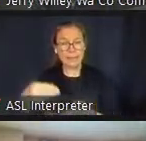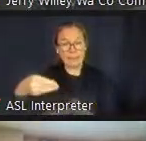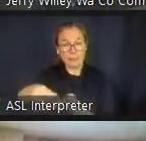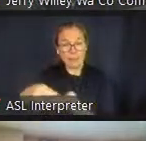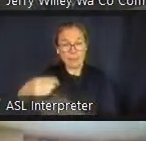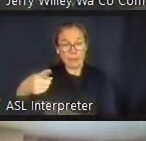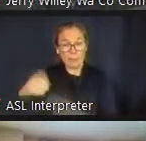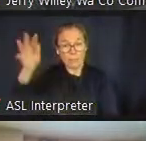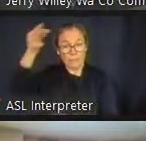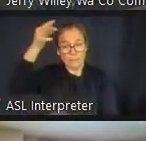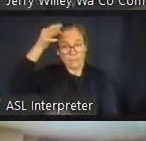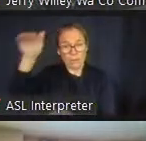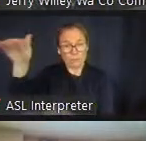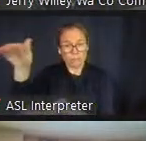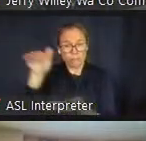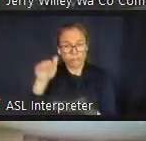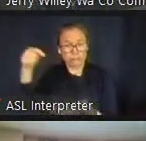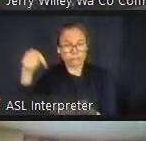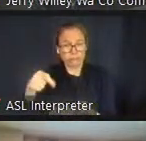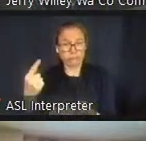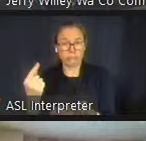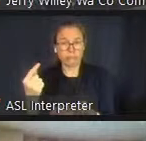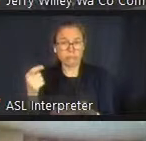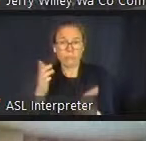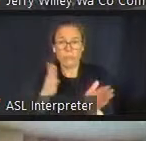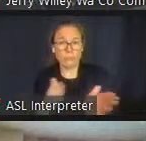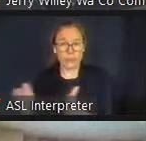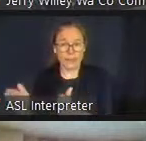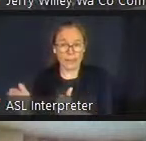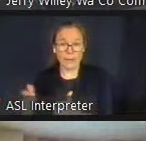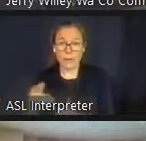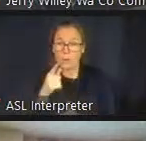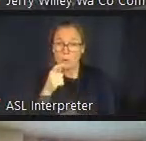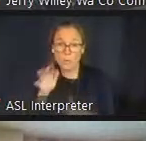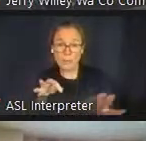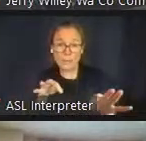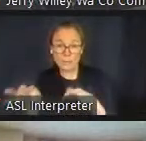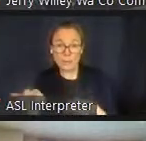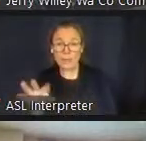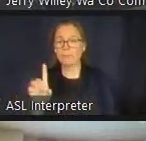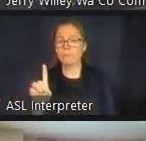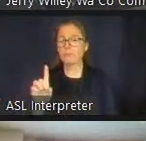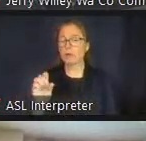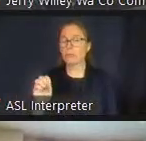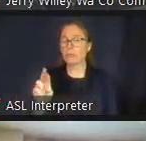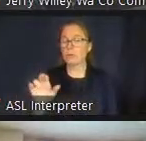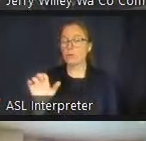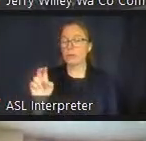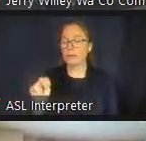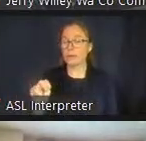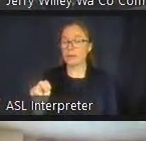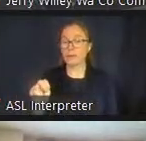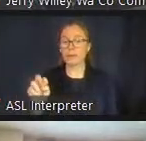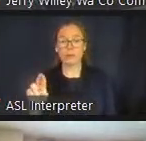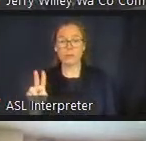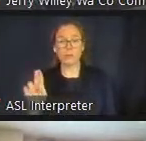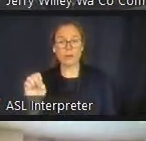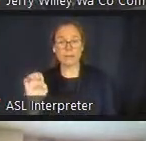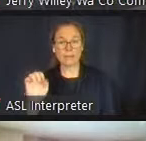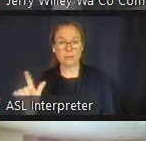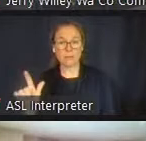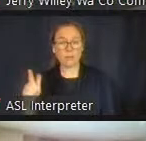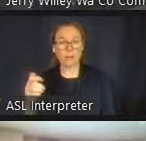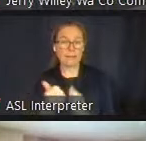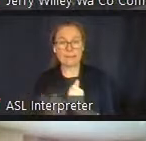government. To help us with that, we're going to turn to Dorian Russell, our Senior Program Coordinator with